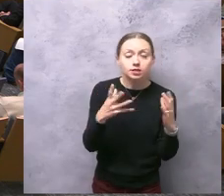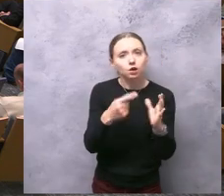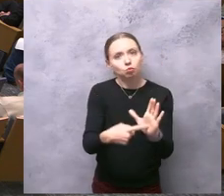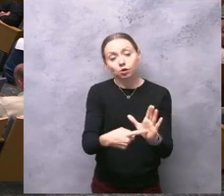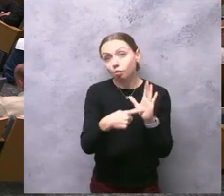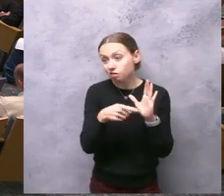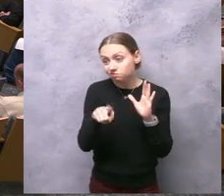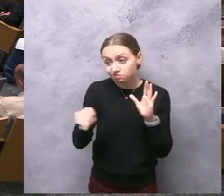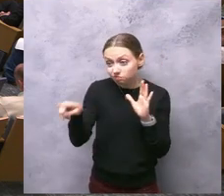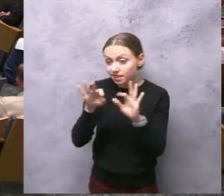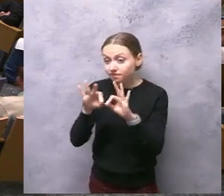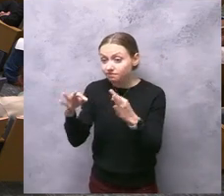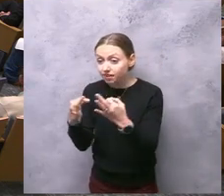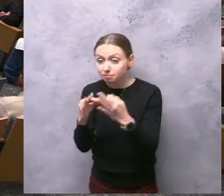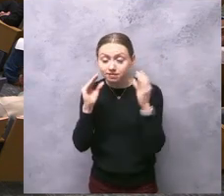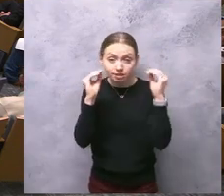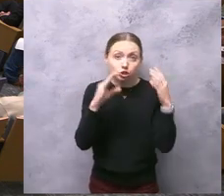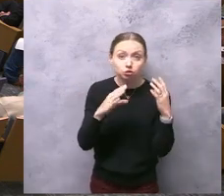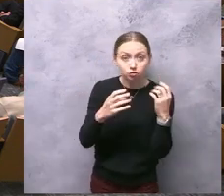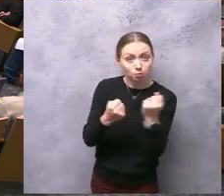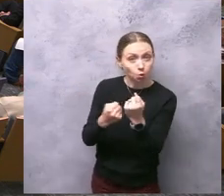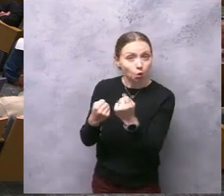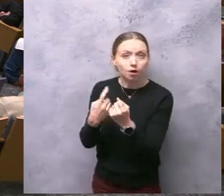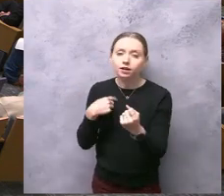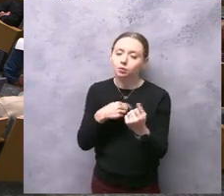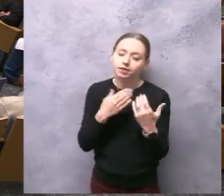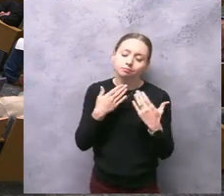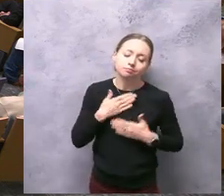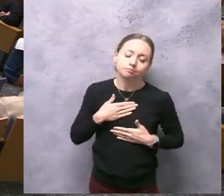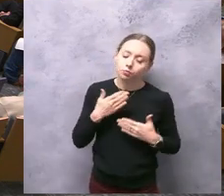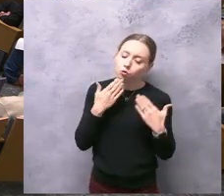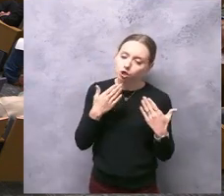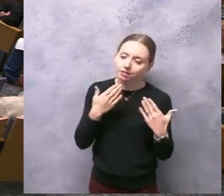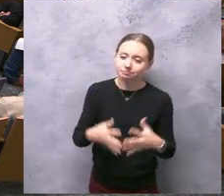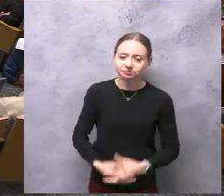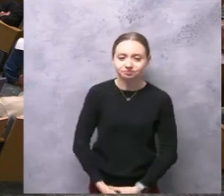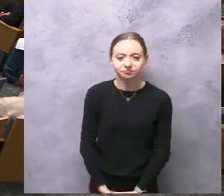and the teachers to support them, and we appreciate it. Thank you.